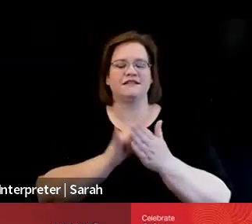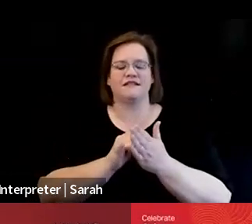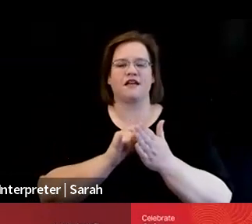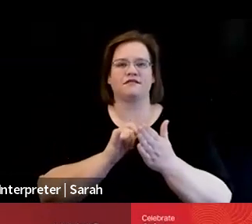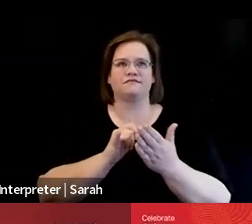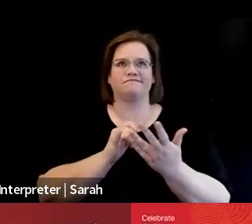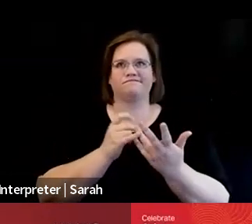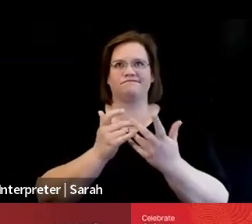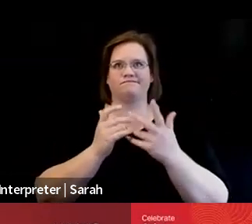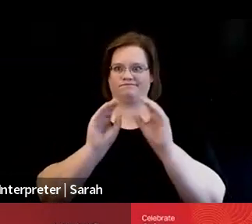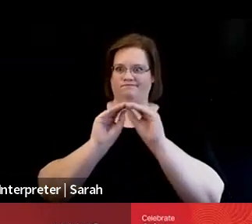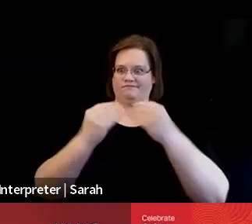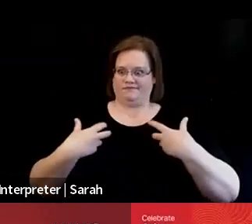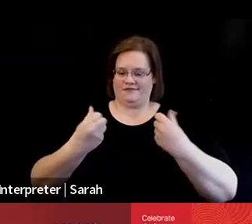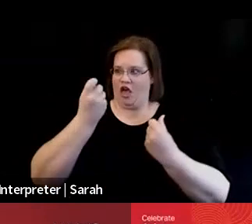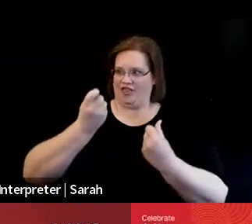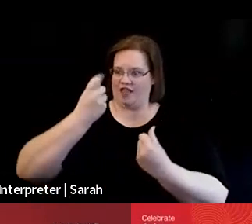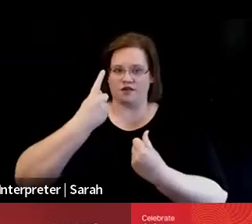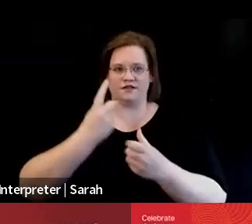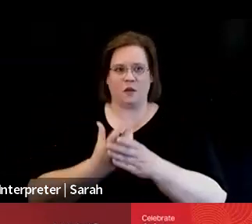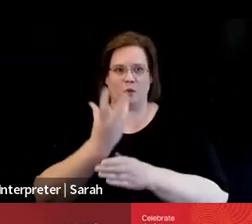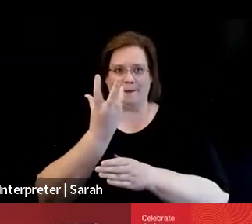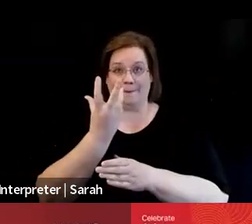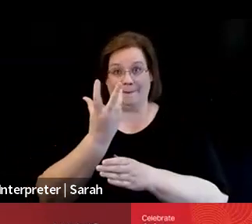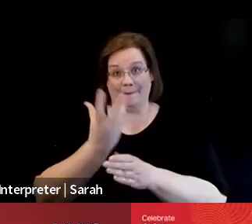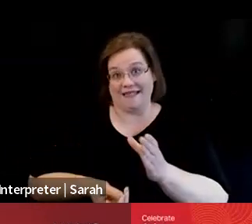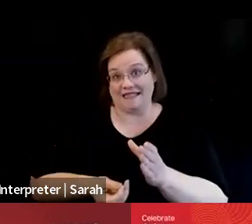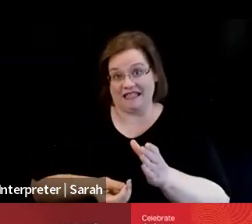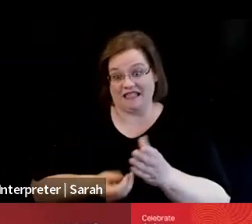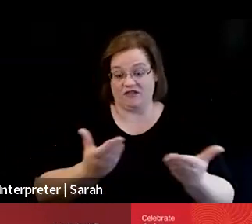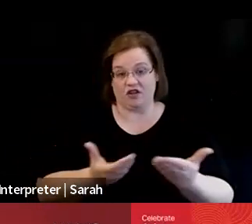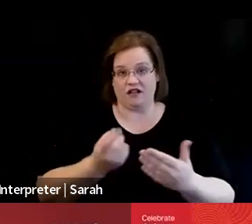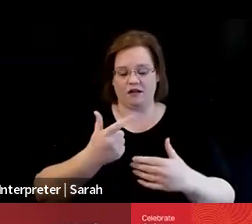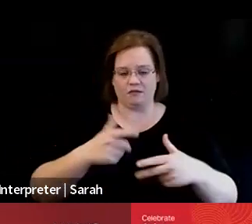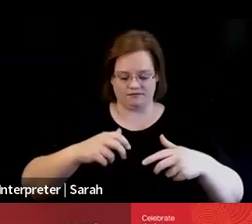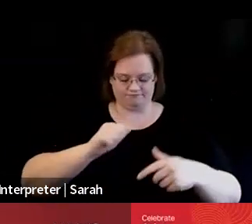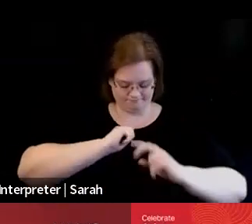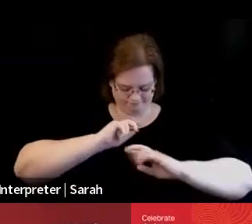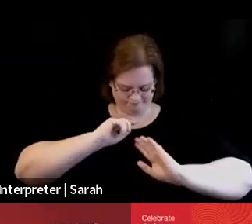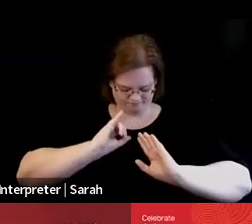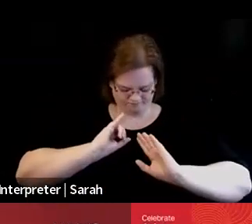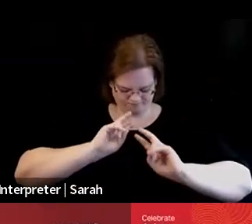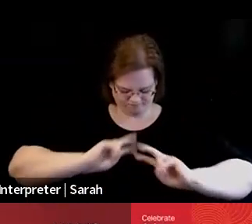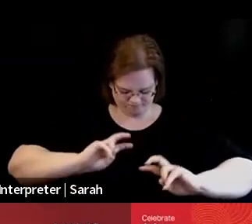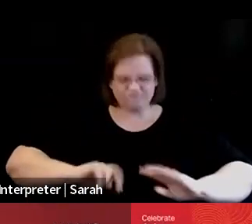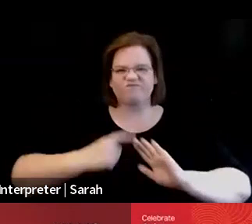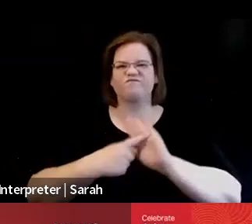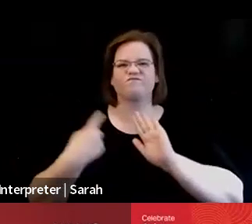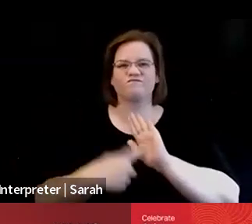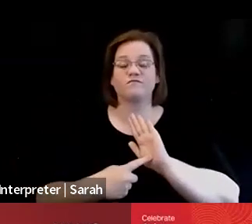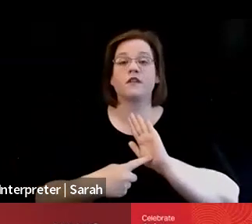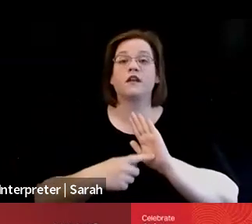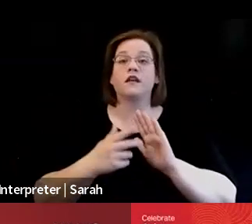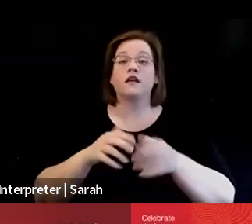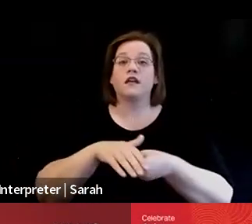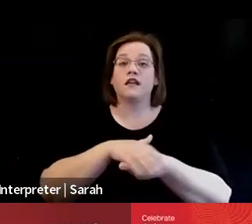literacy, the piece that we are, missing over here, if I can be a little bit self-critical. As I mentioned, the patient education department